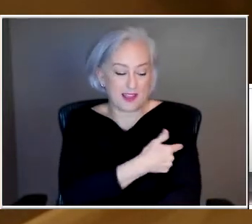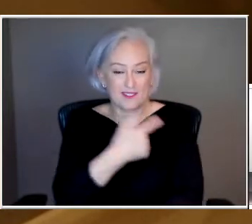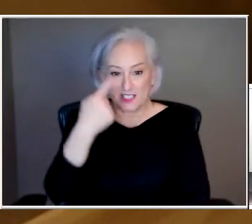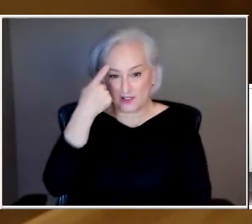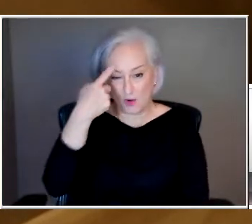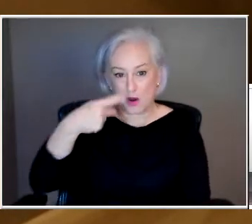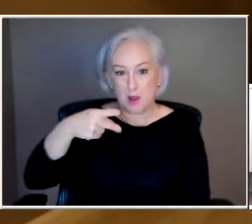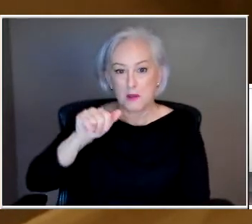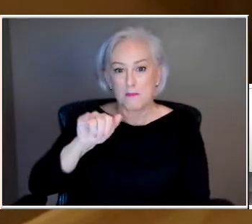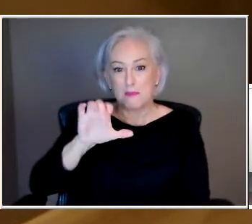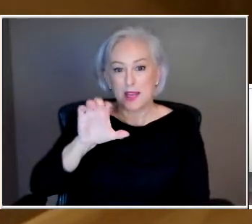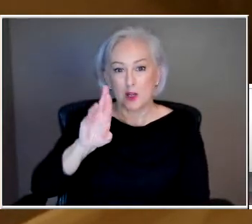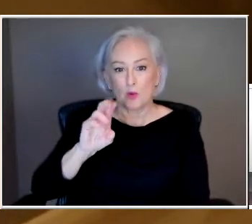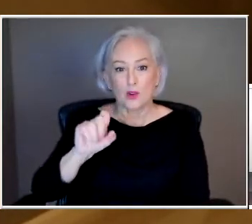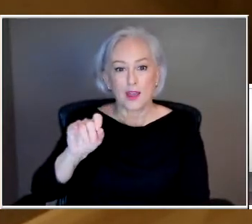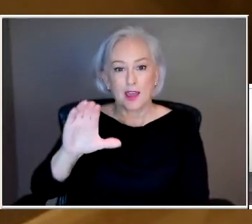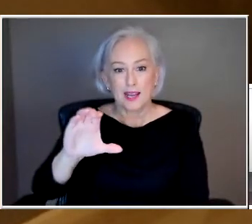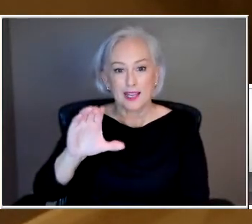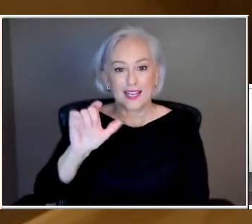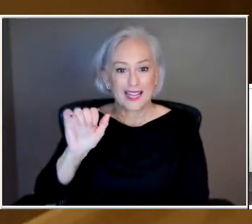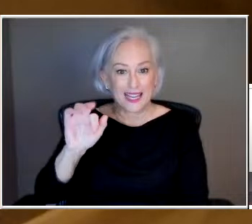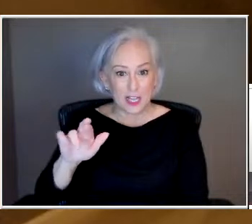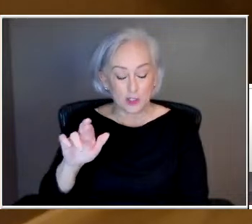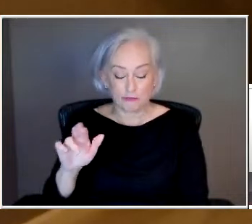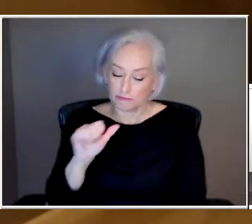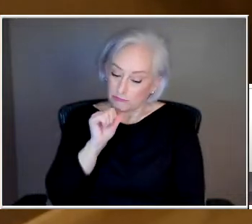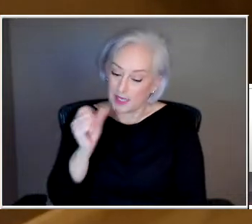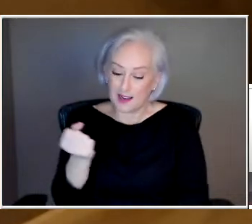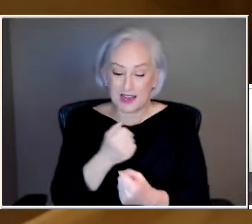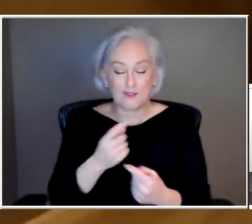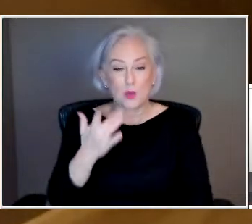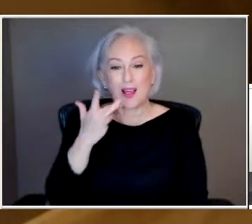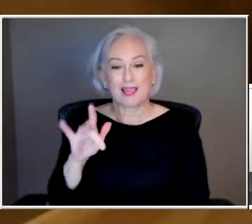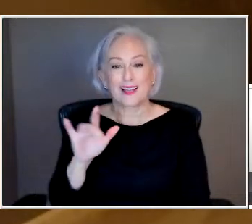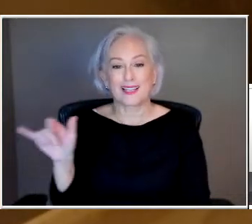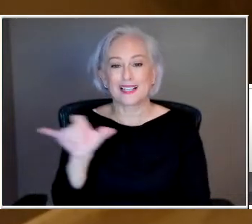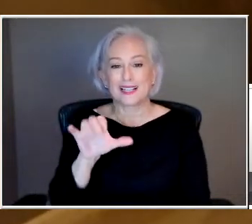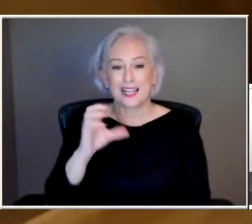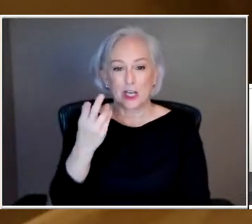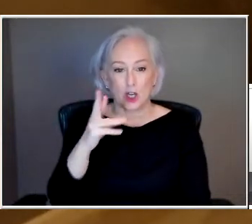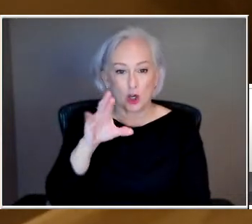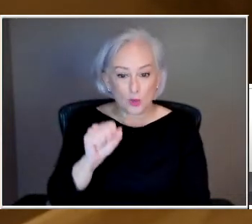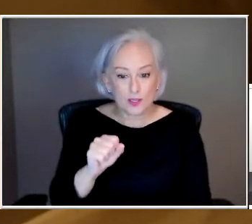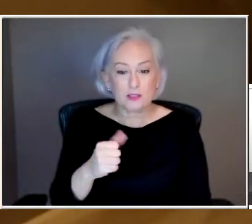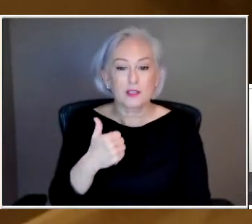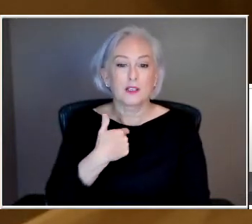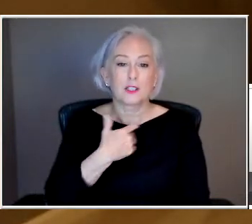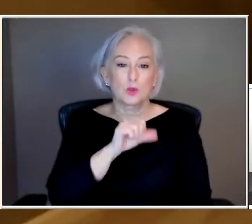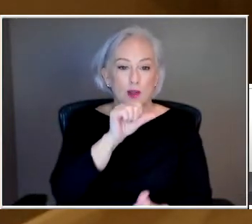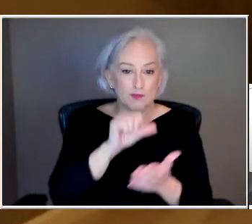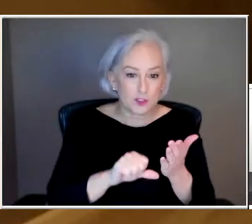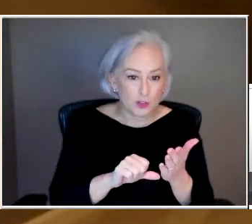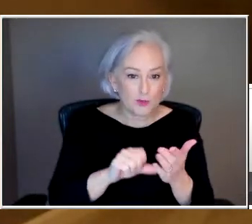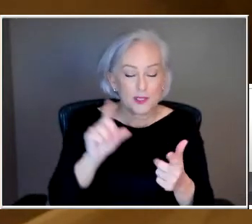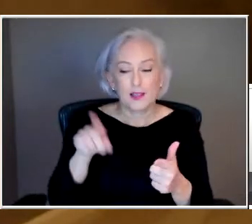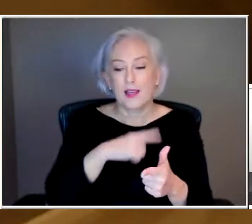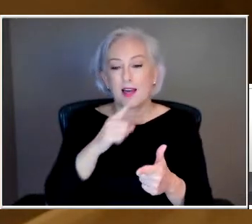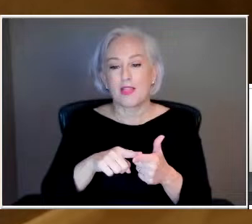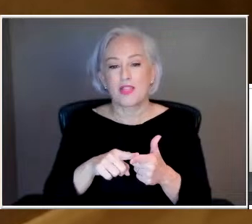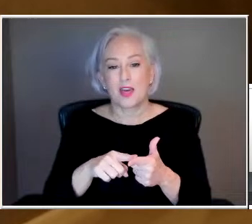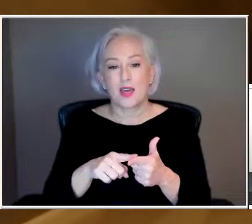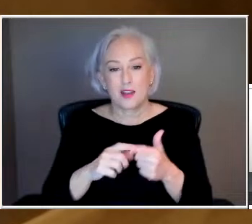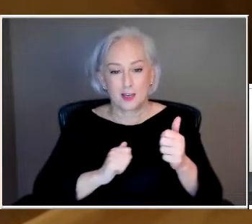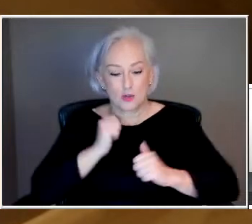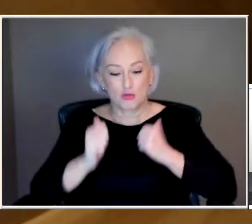not everybody is as lucky as Chris, where then you undergo surgery and then undergo aggressive chemotherapy to kind of wipe